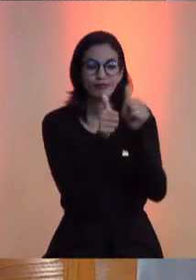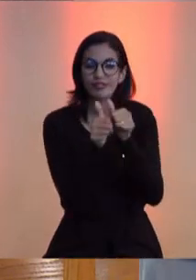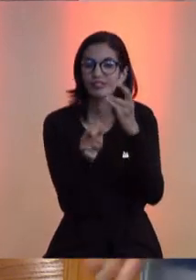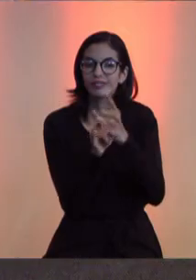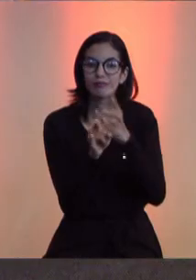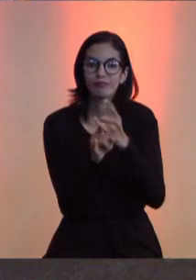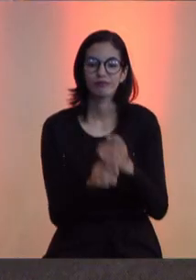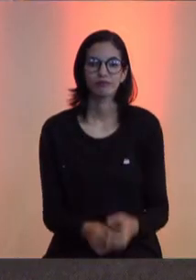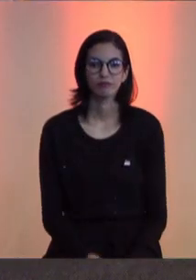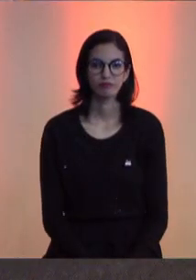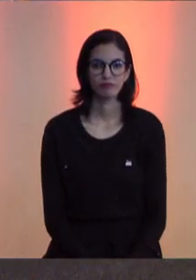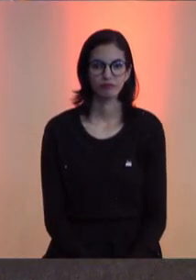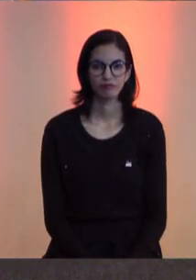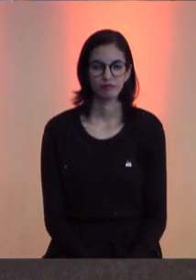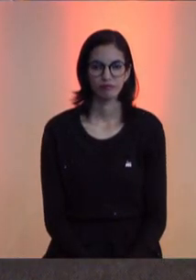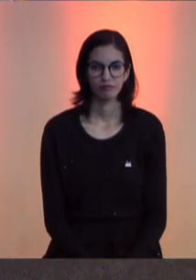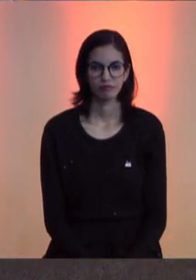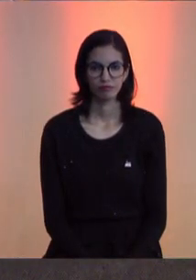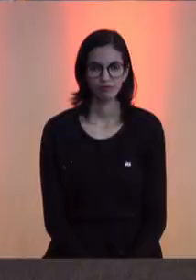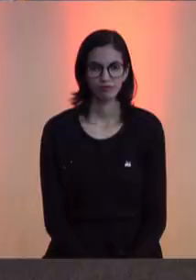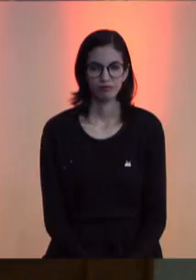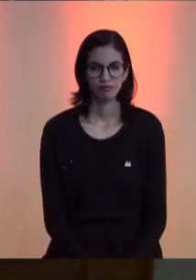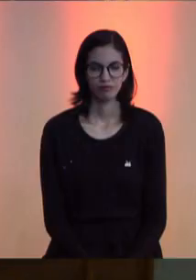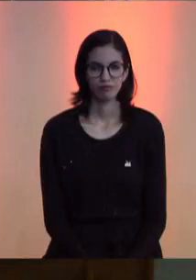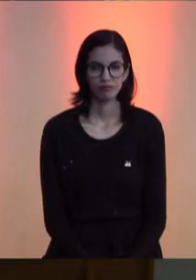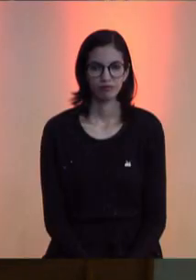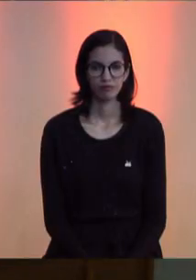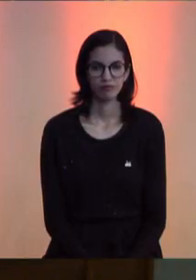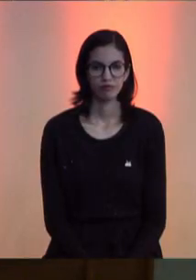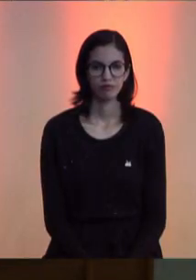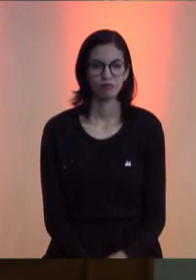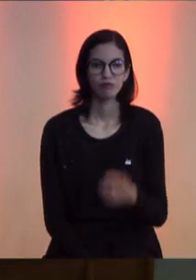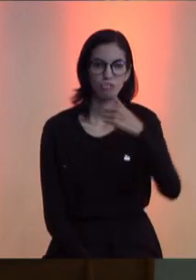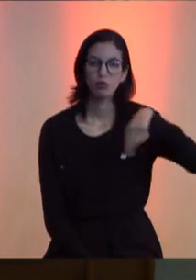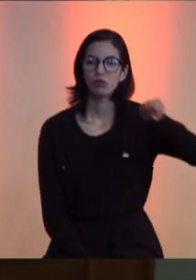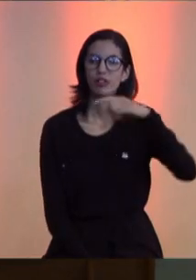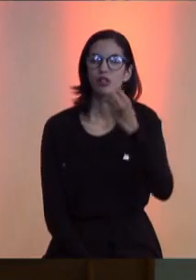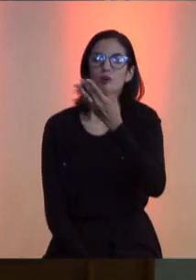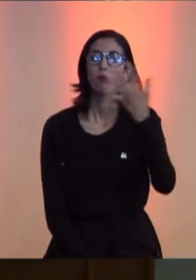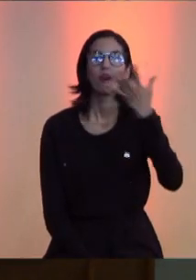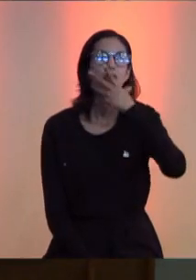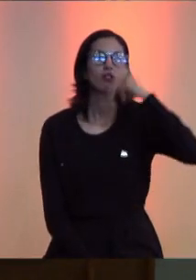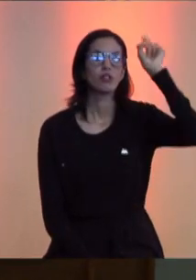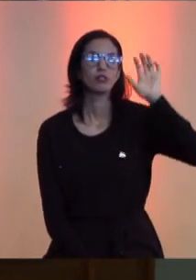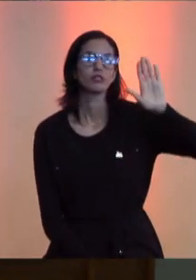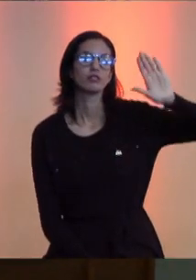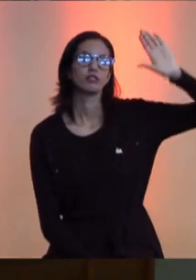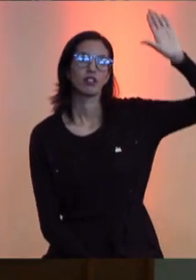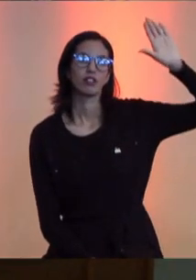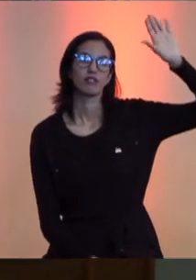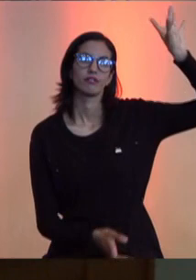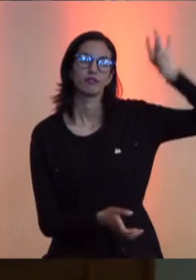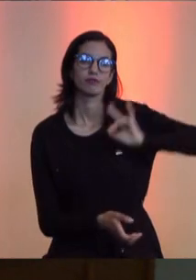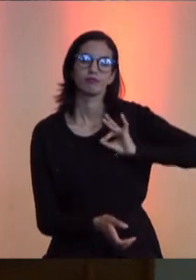contigo. How many of you this morning say, God, give me that faith? ¿Cuántos quieren esta manera de decirle al Señor, dame esa fe? How many of you want to be